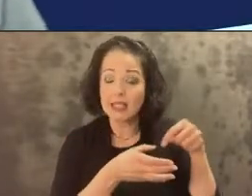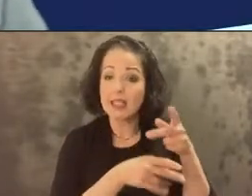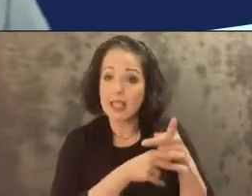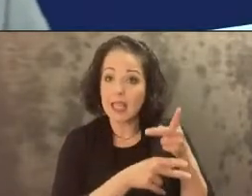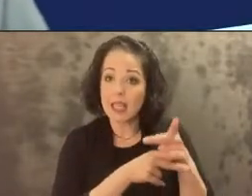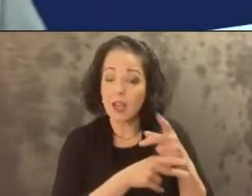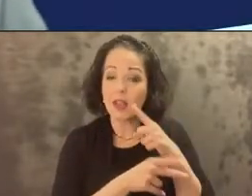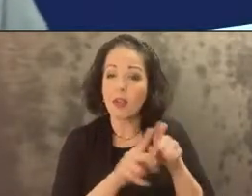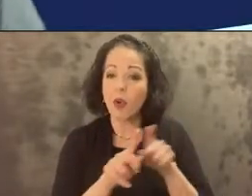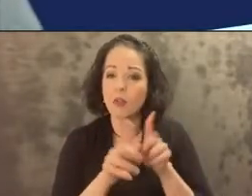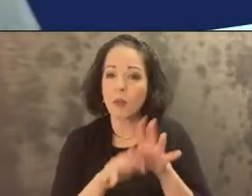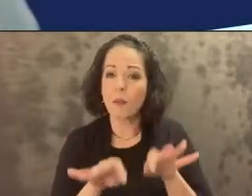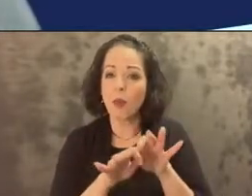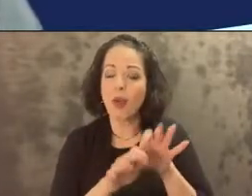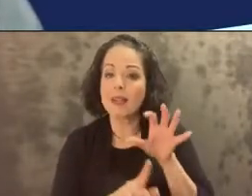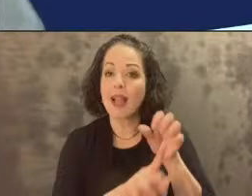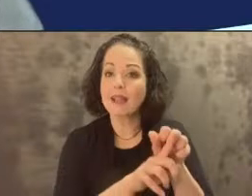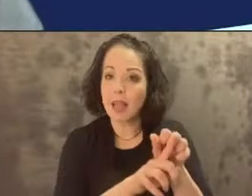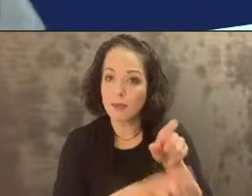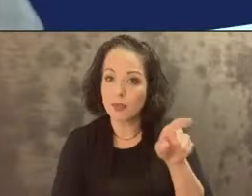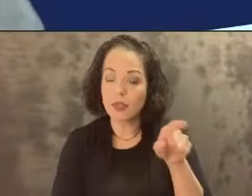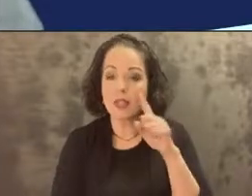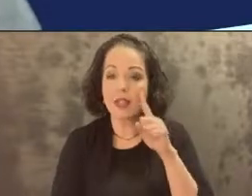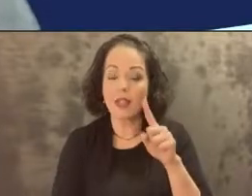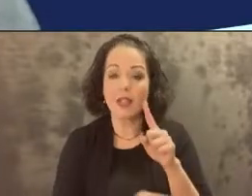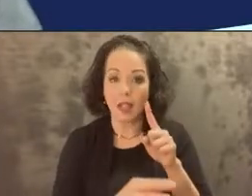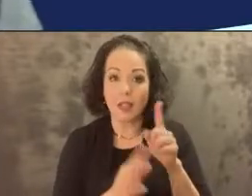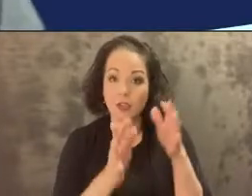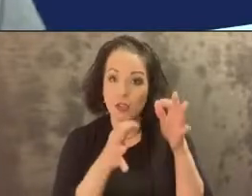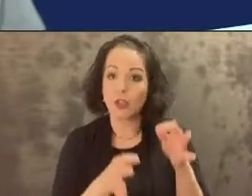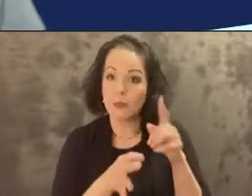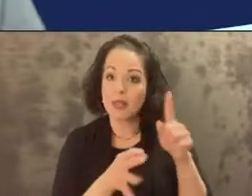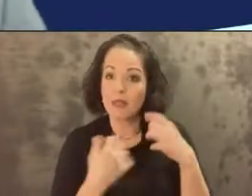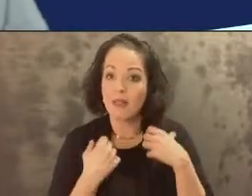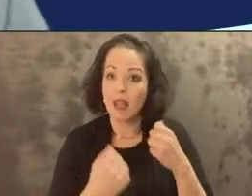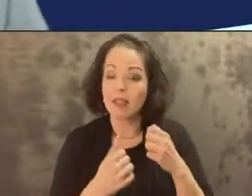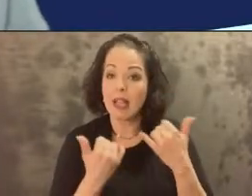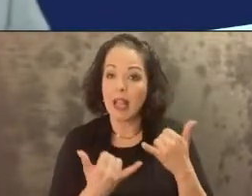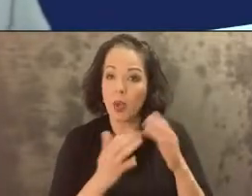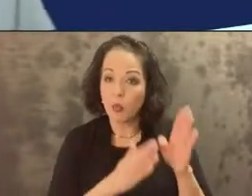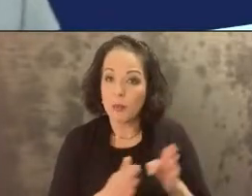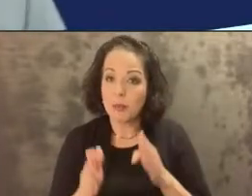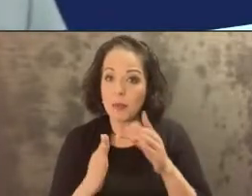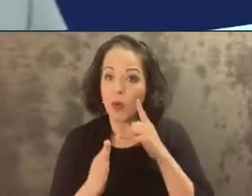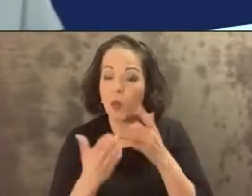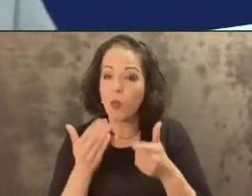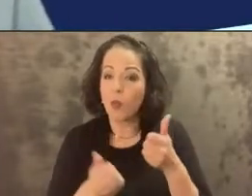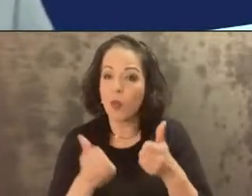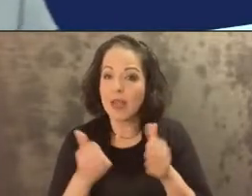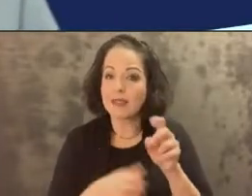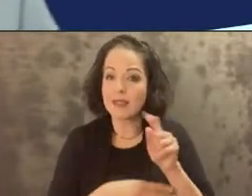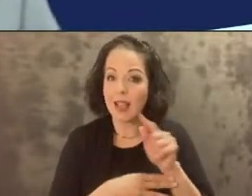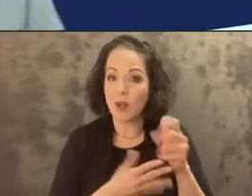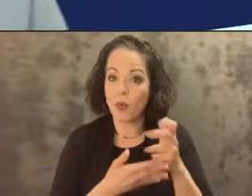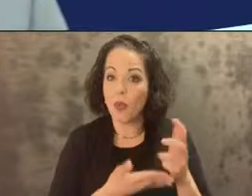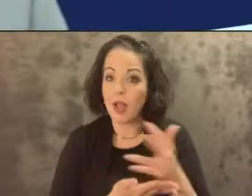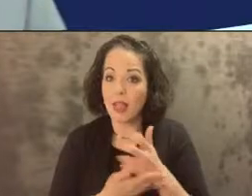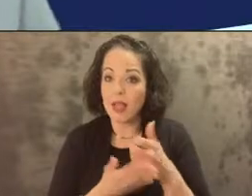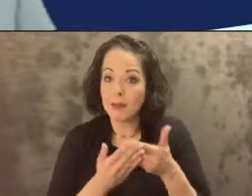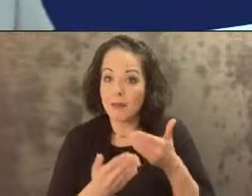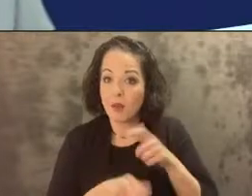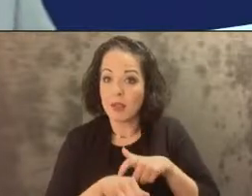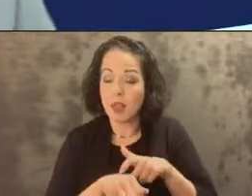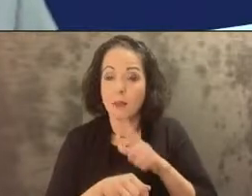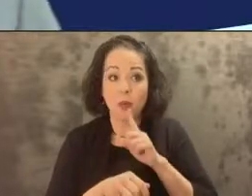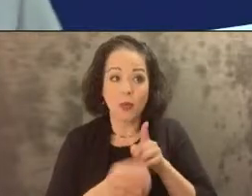of capturing the social determinants of health as we prepare now for what data we want to collect in advance. I urge us to continue to do that,